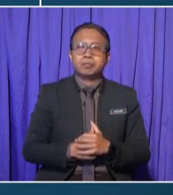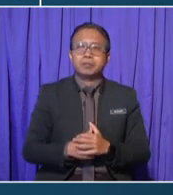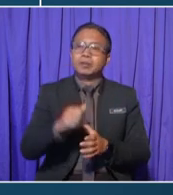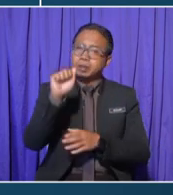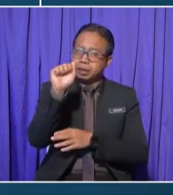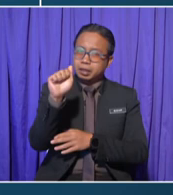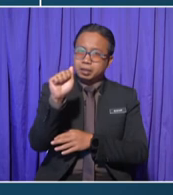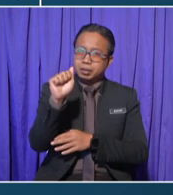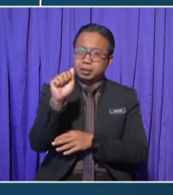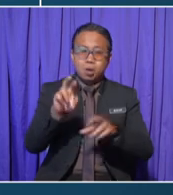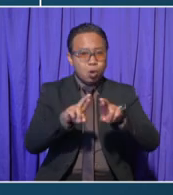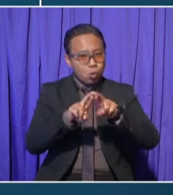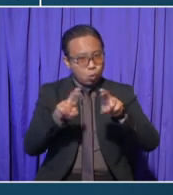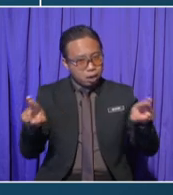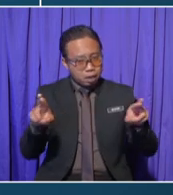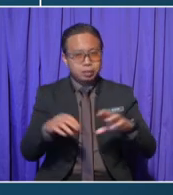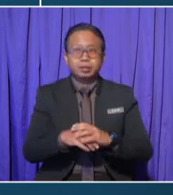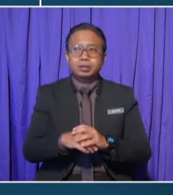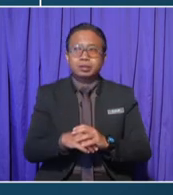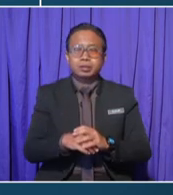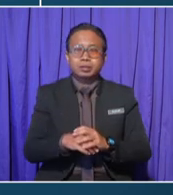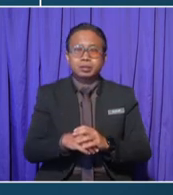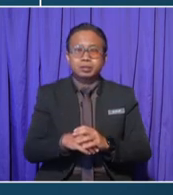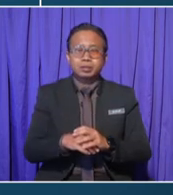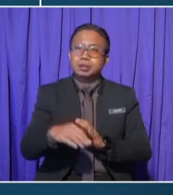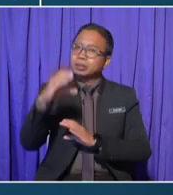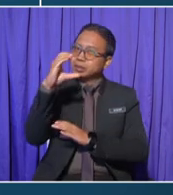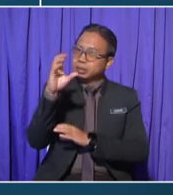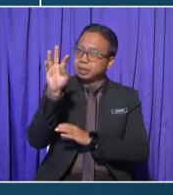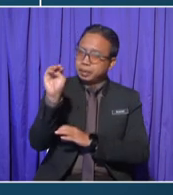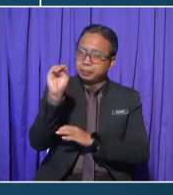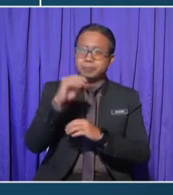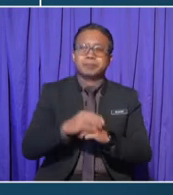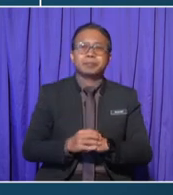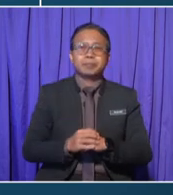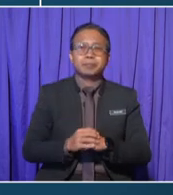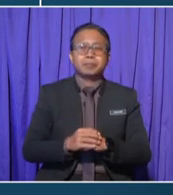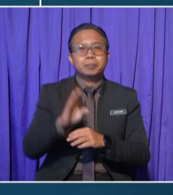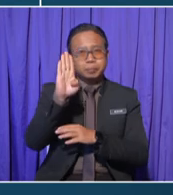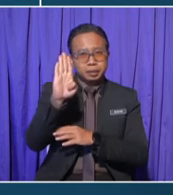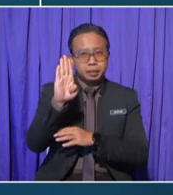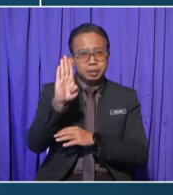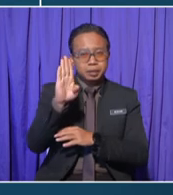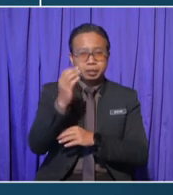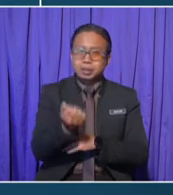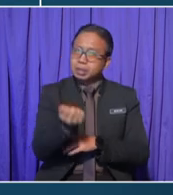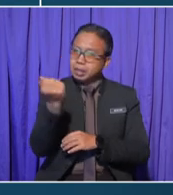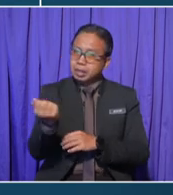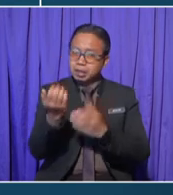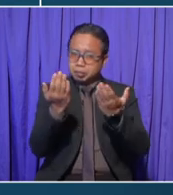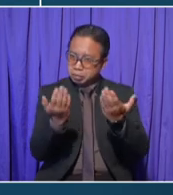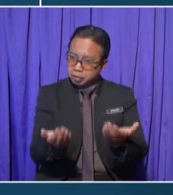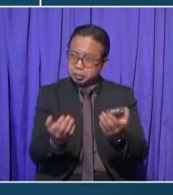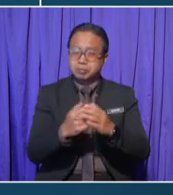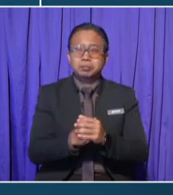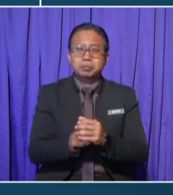A. Ruler, and the unit is cm. B. Weighing scale, and